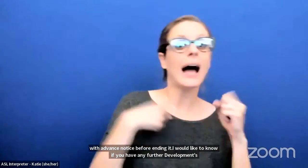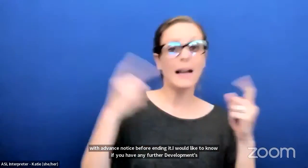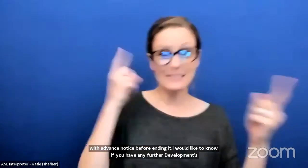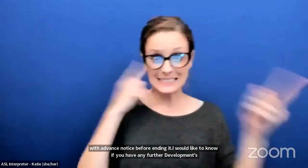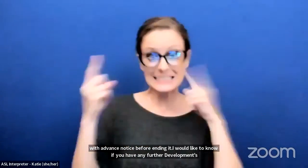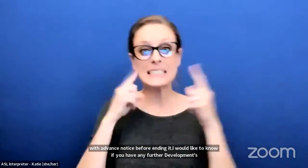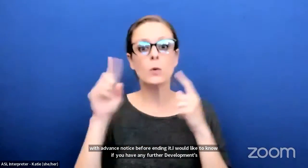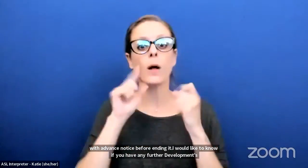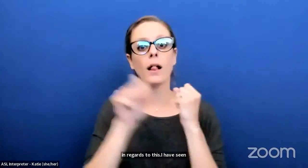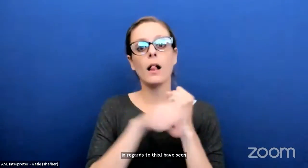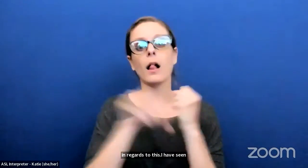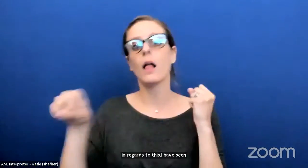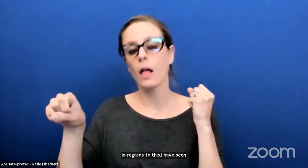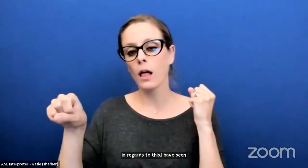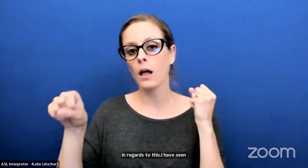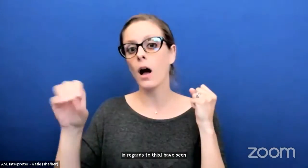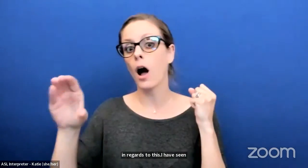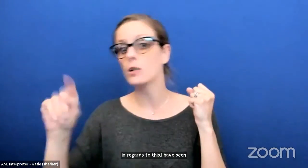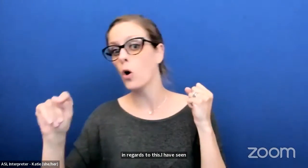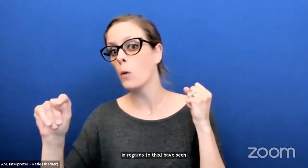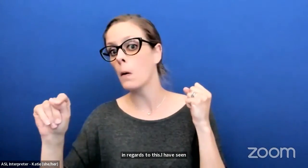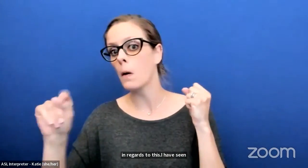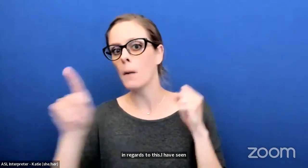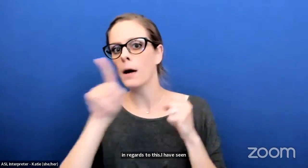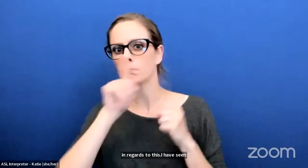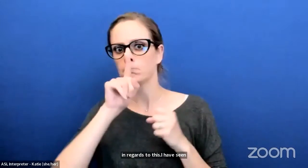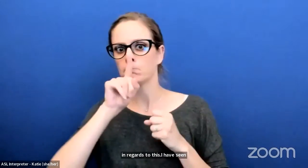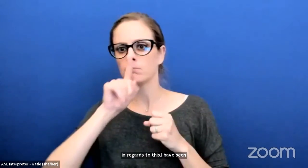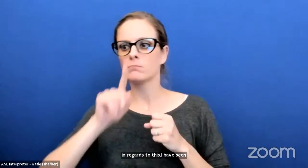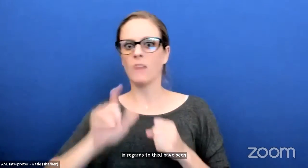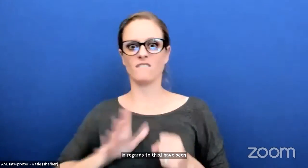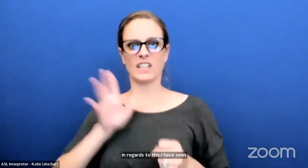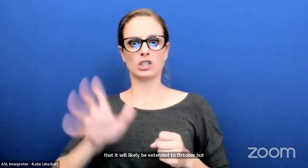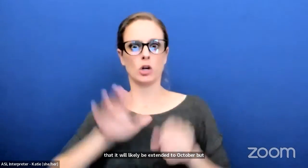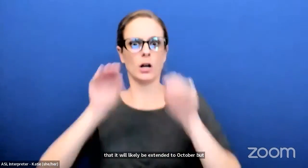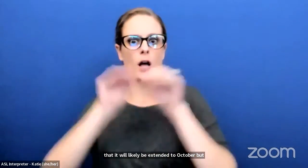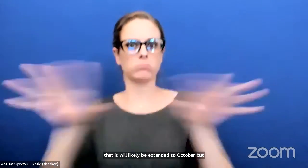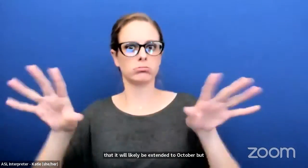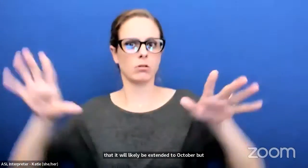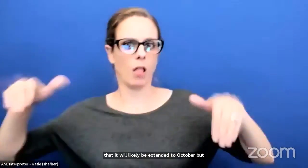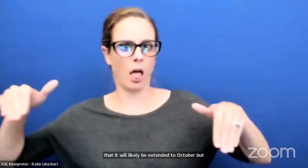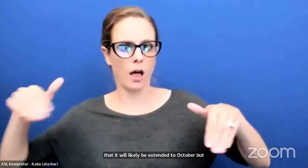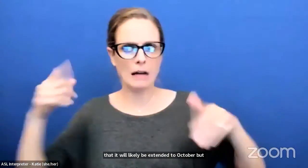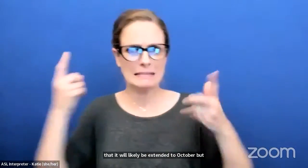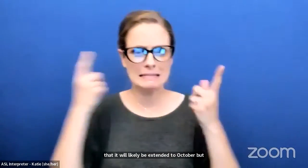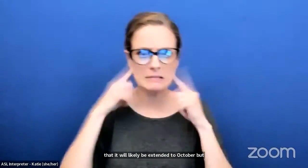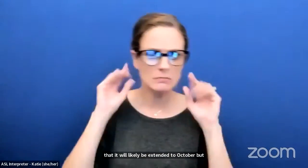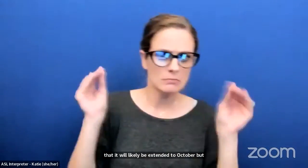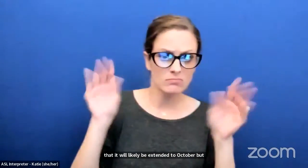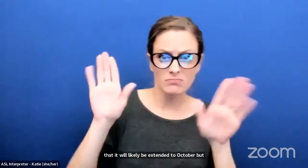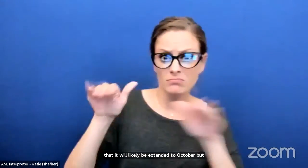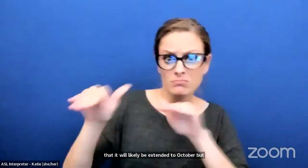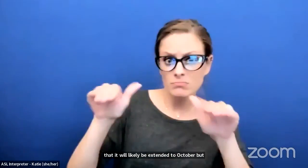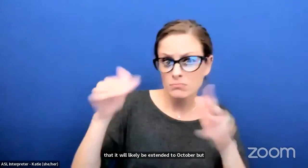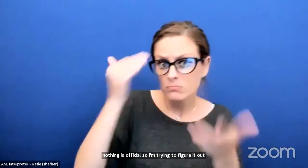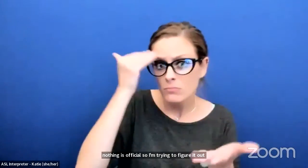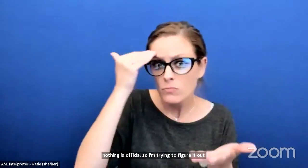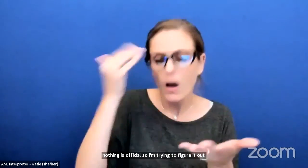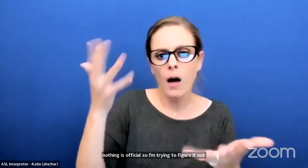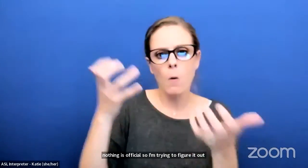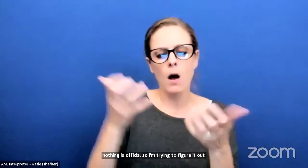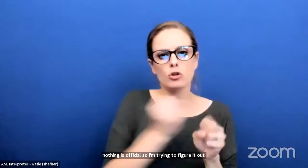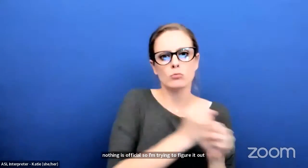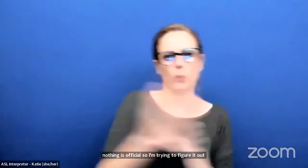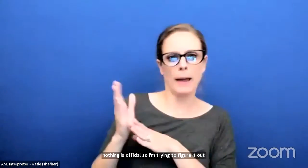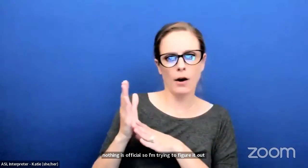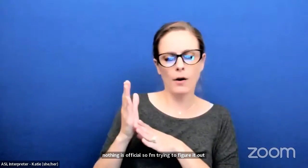it's nothing official. So I'm just trying to figure it out, so we can prepare in advance to anything, that will affect our